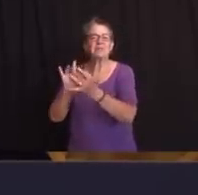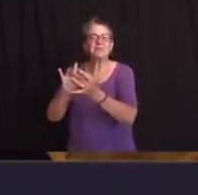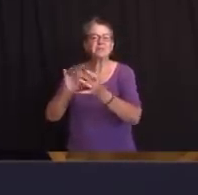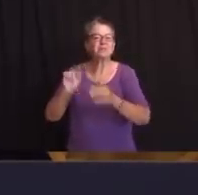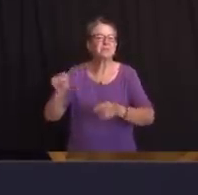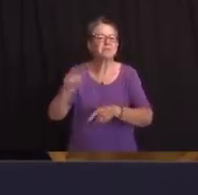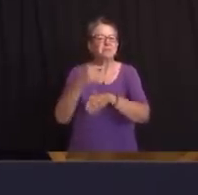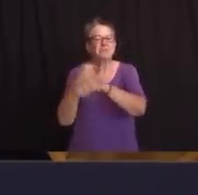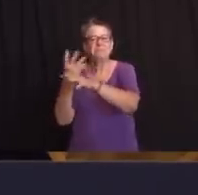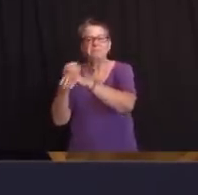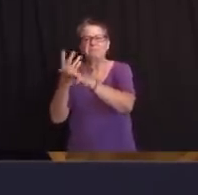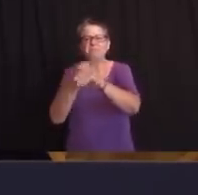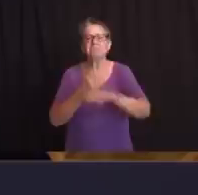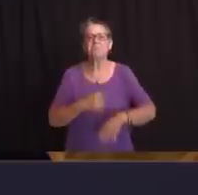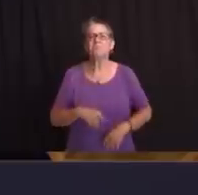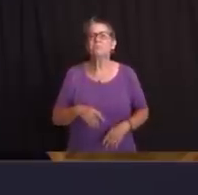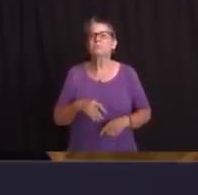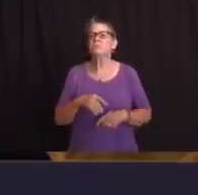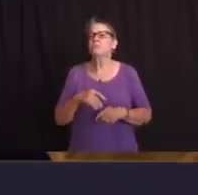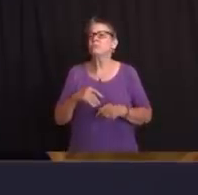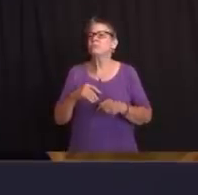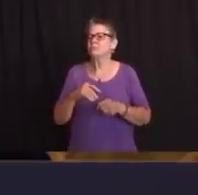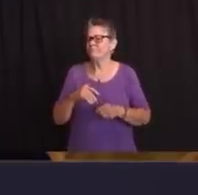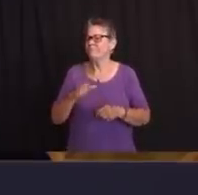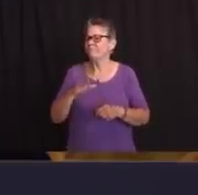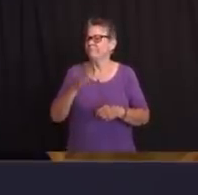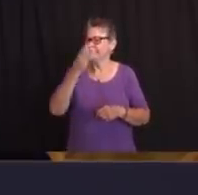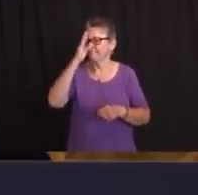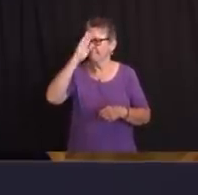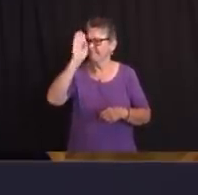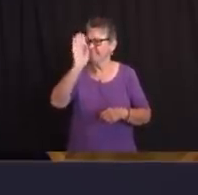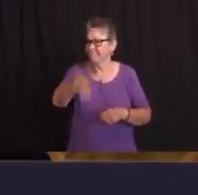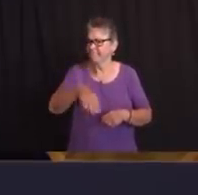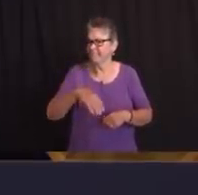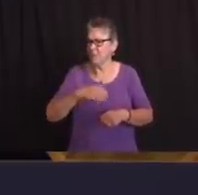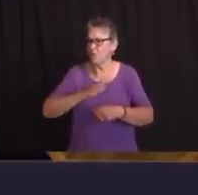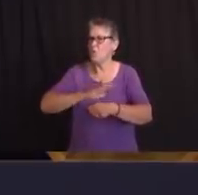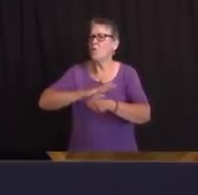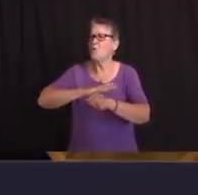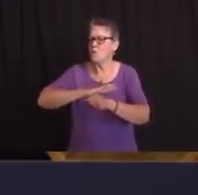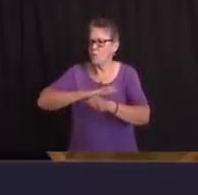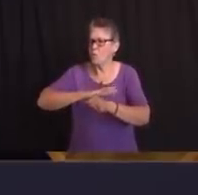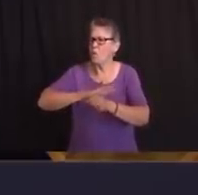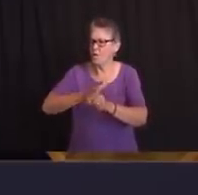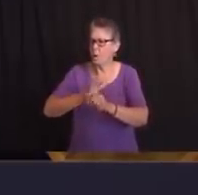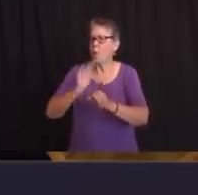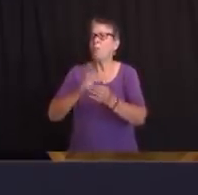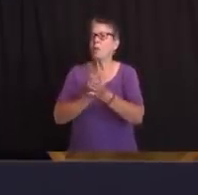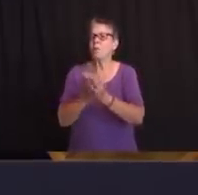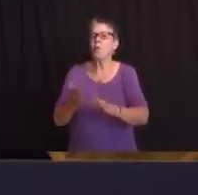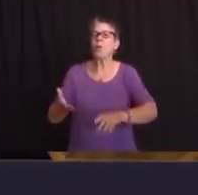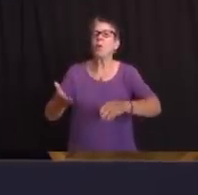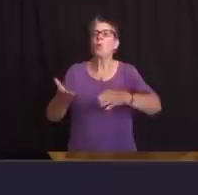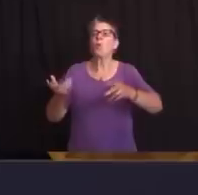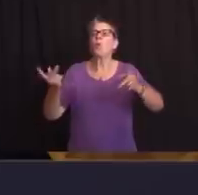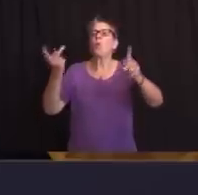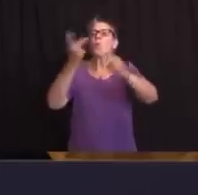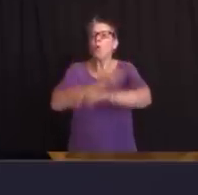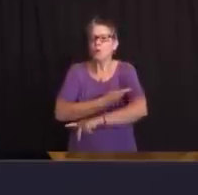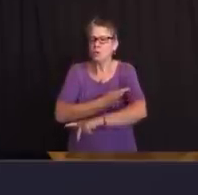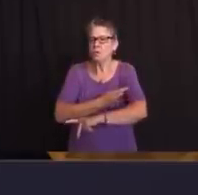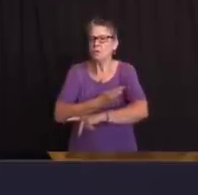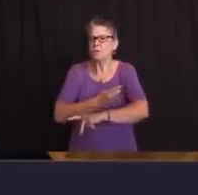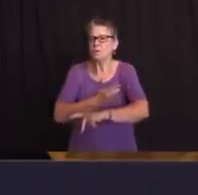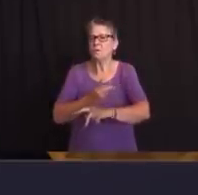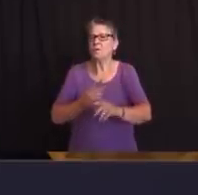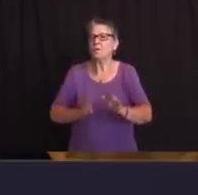better. It has, Judy and I were kind of hand gesturing. It has crested and has started to drop fairly dramatically in